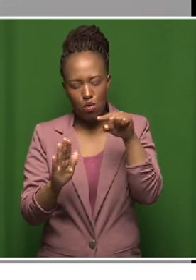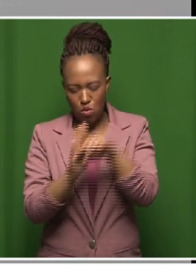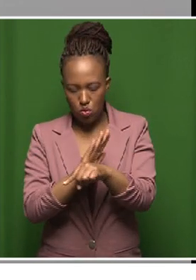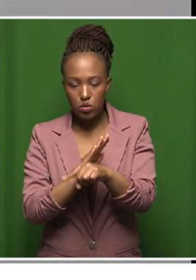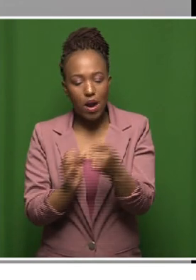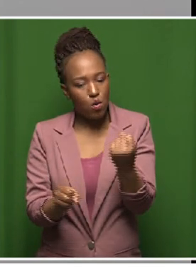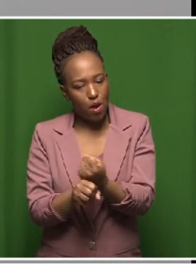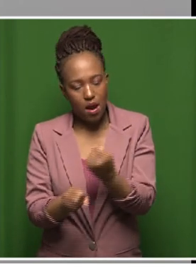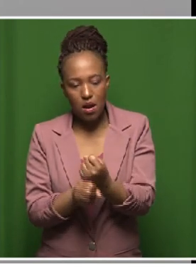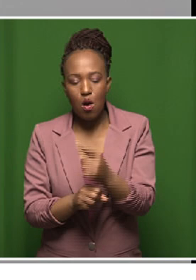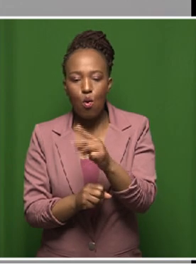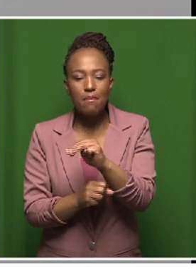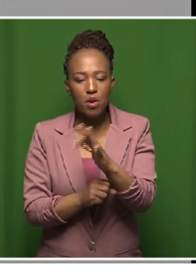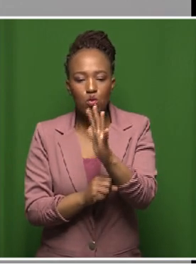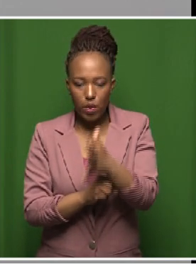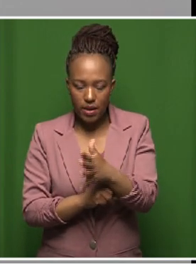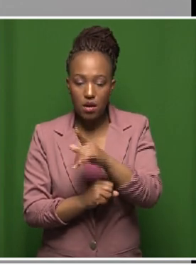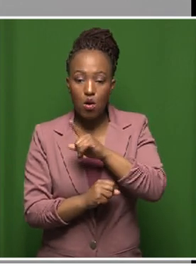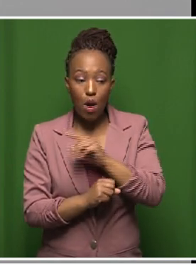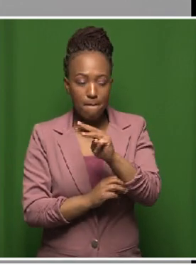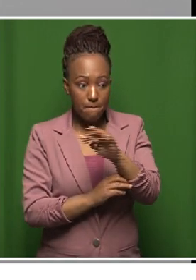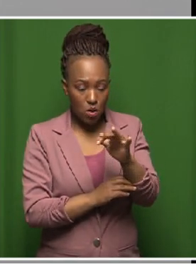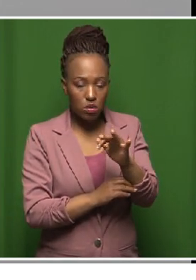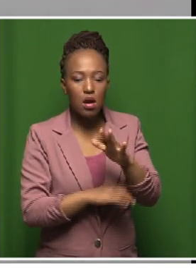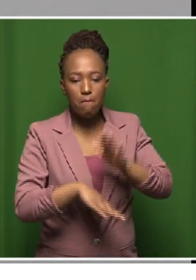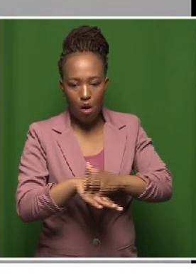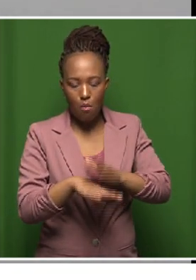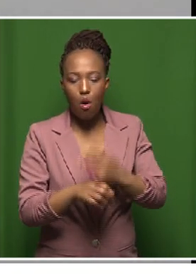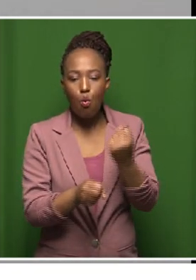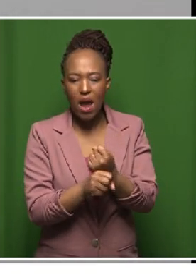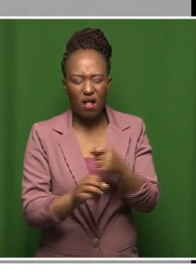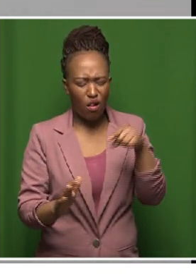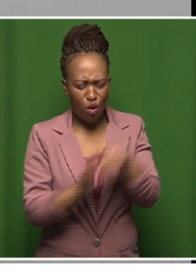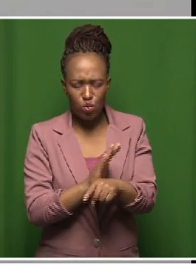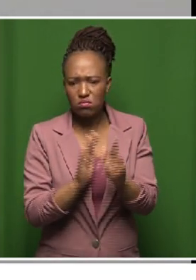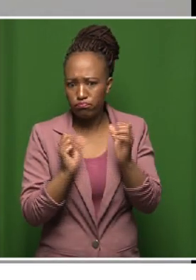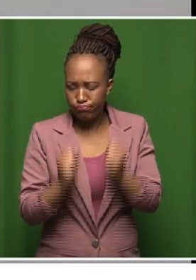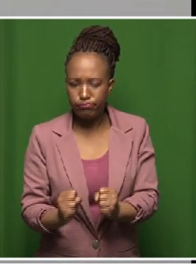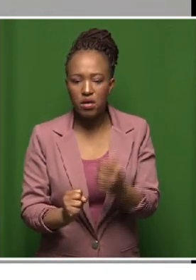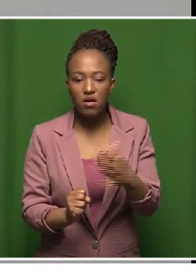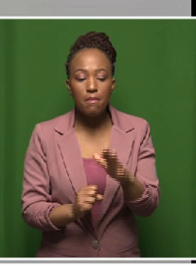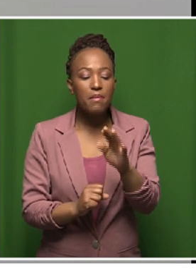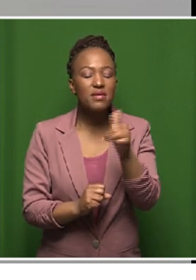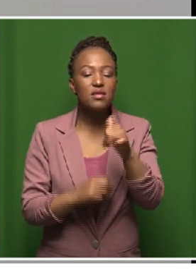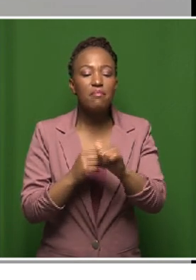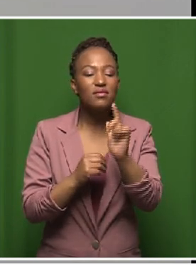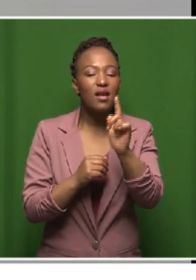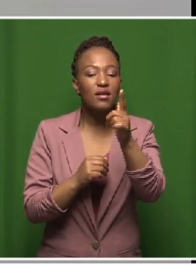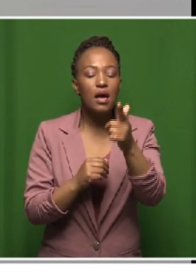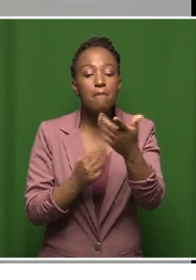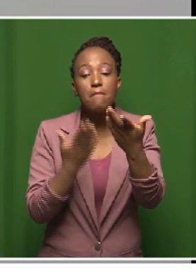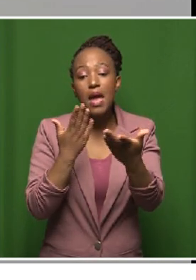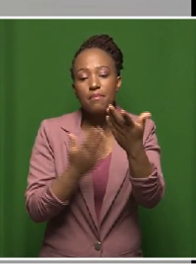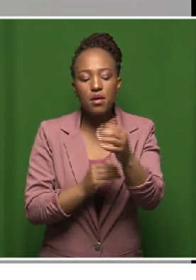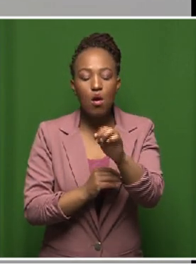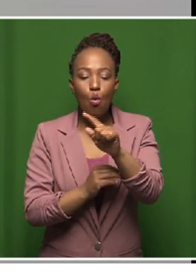jobs on a permanent basis. So 1 million people are going to lose their job permanently. Over the next 6 months or so, maybe we can get another 1 million people back to